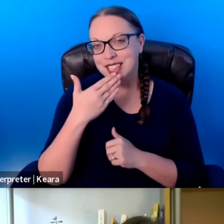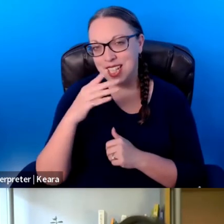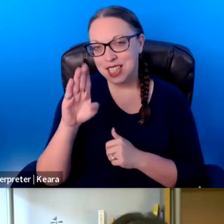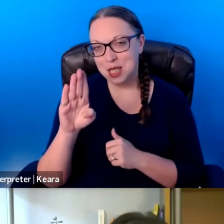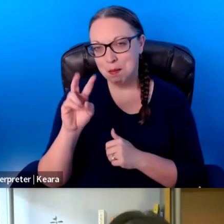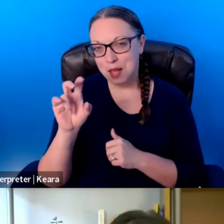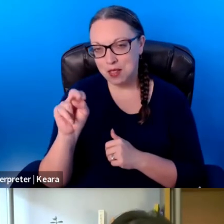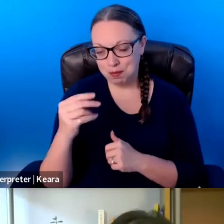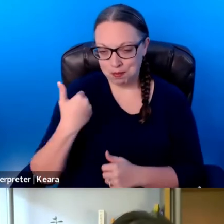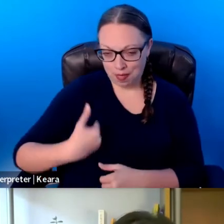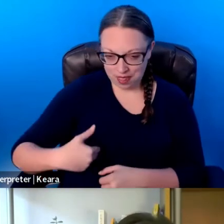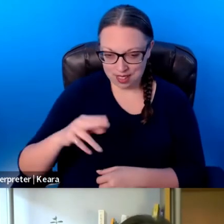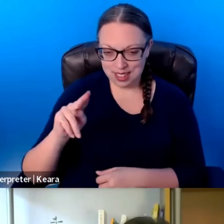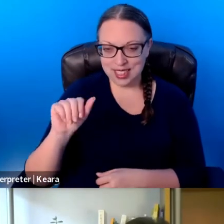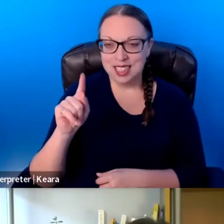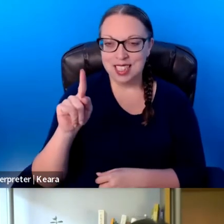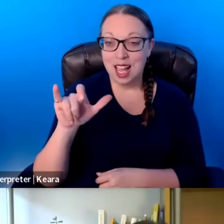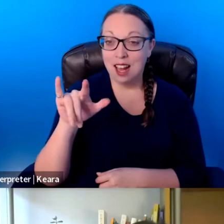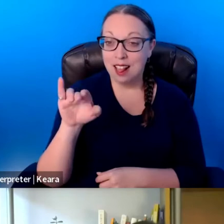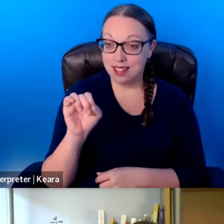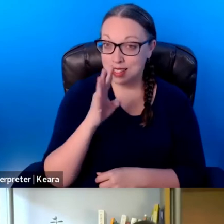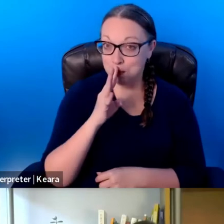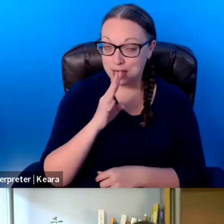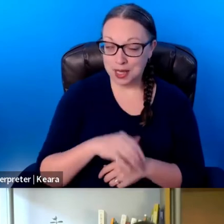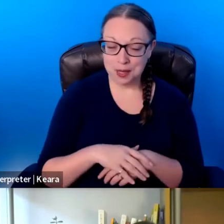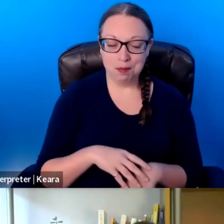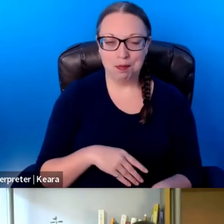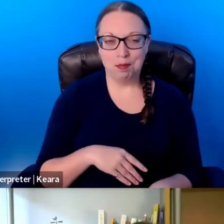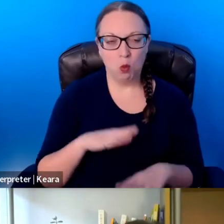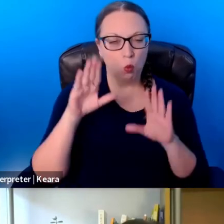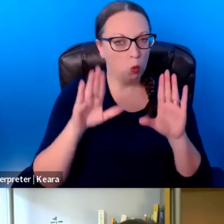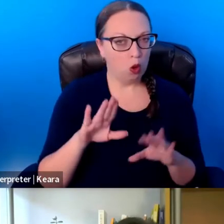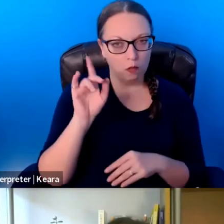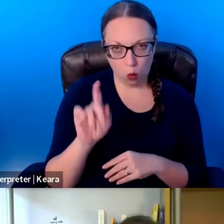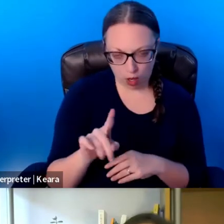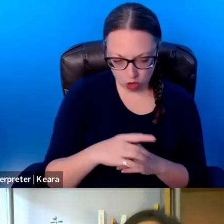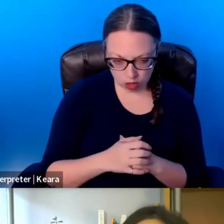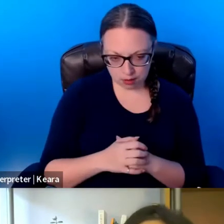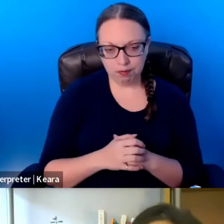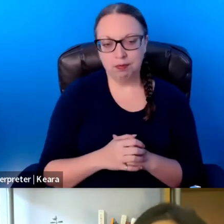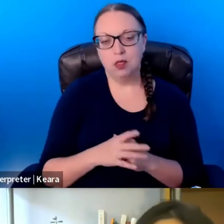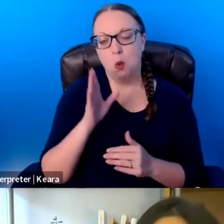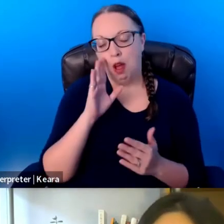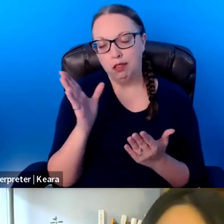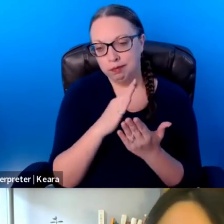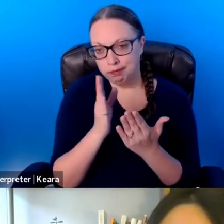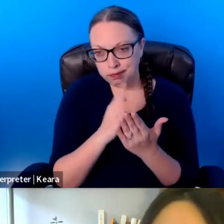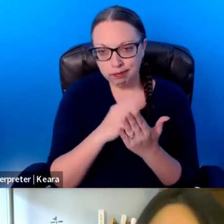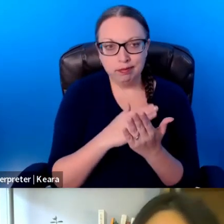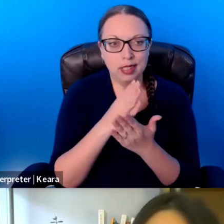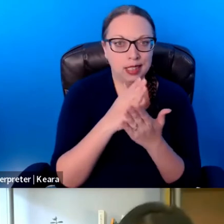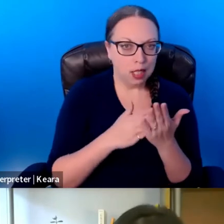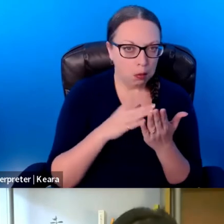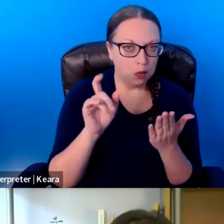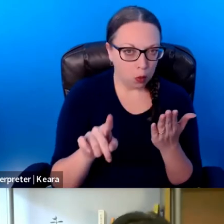right, thank you, Bevan. Again, this is Natalie speaking. Great question. So I did browse through some of the questions, and I wanted to